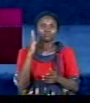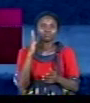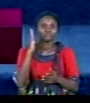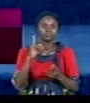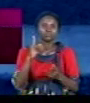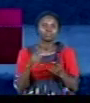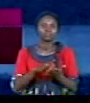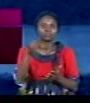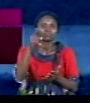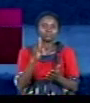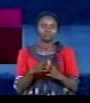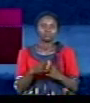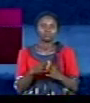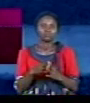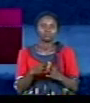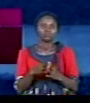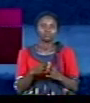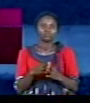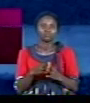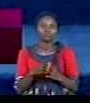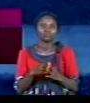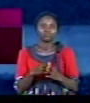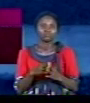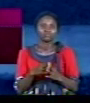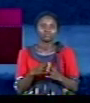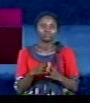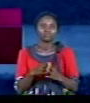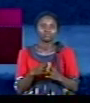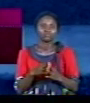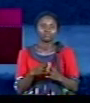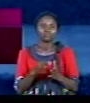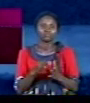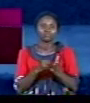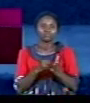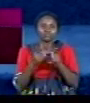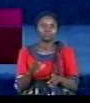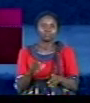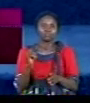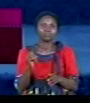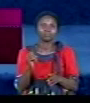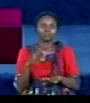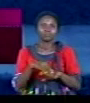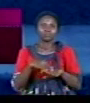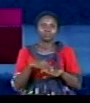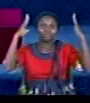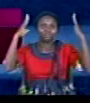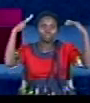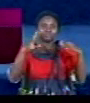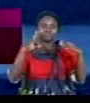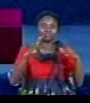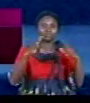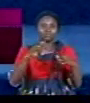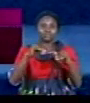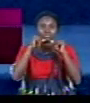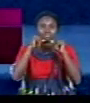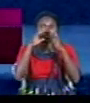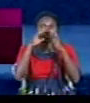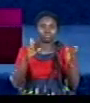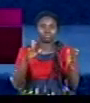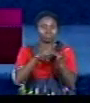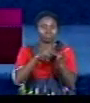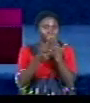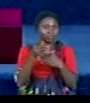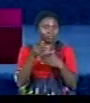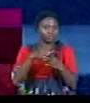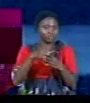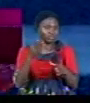This testimony happened at Showers of Blessing Crusade. During that time, before that time, I was